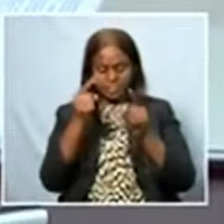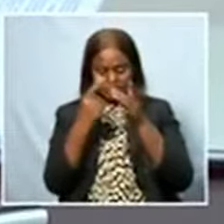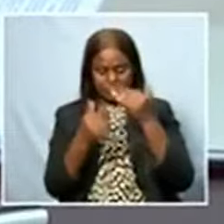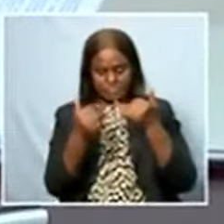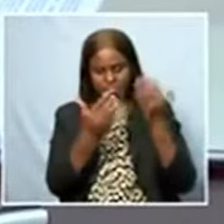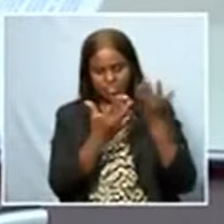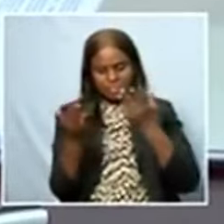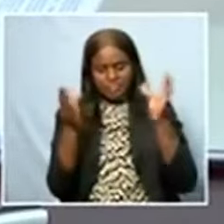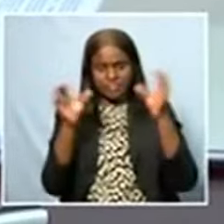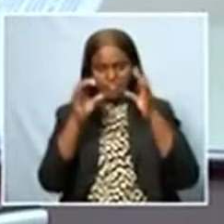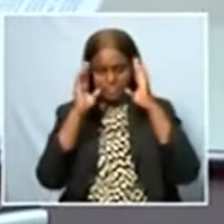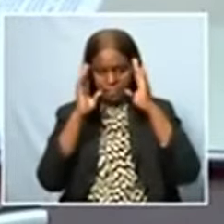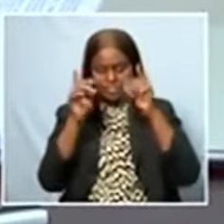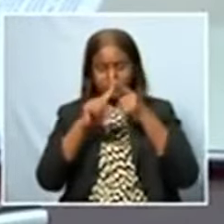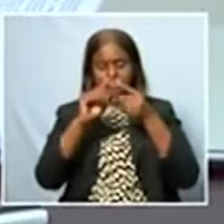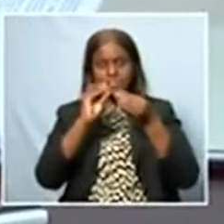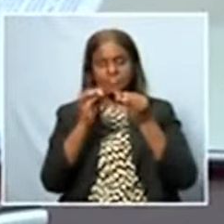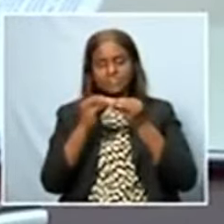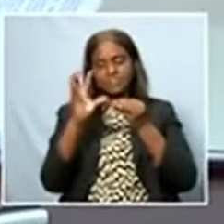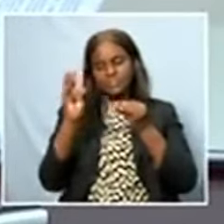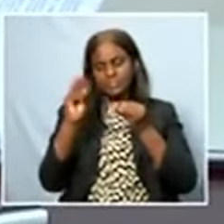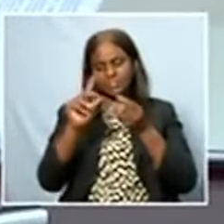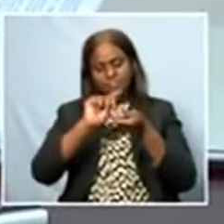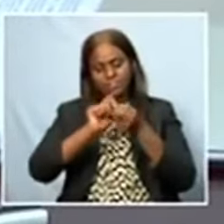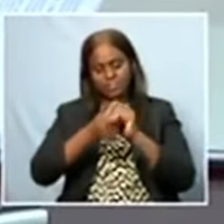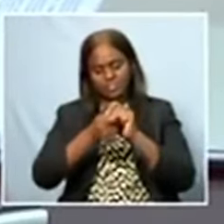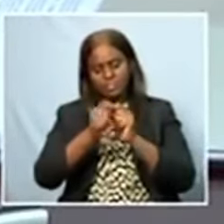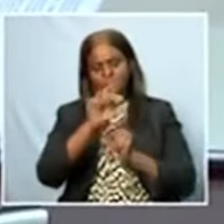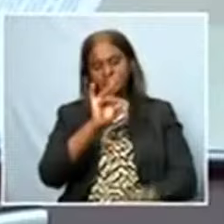the committee's attention to clause 6, amendment of section